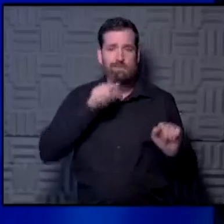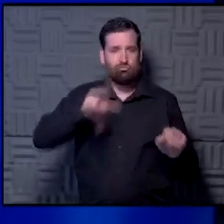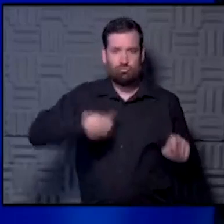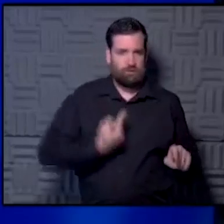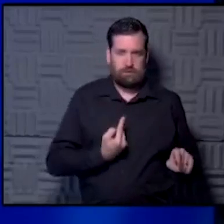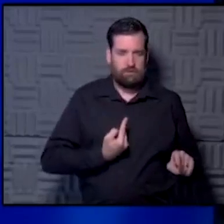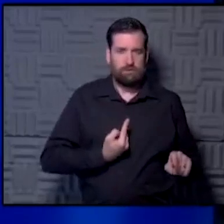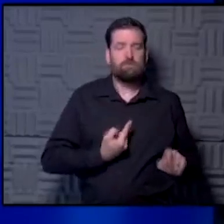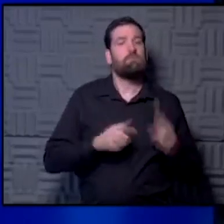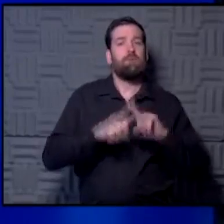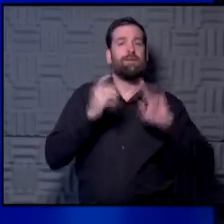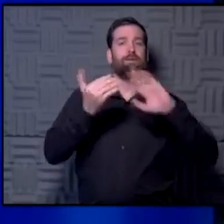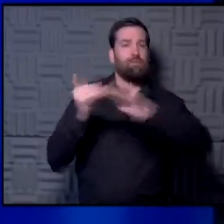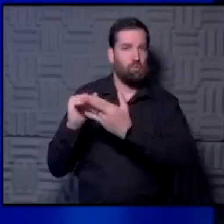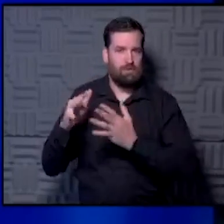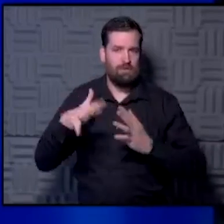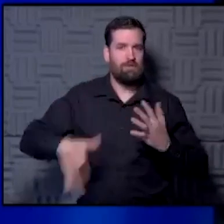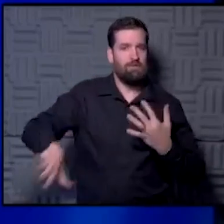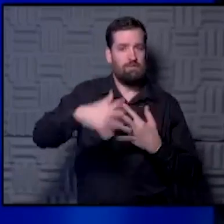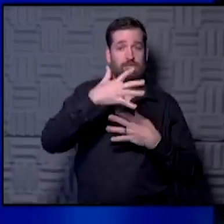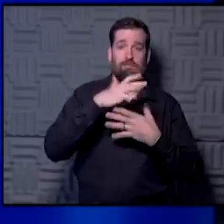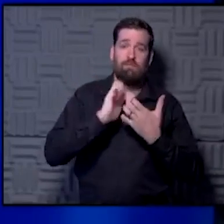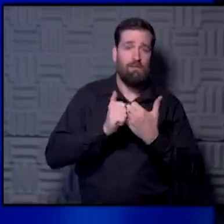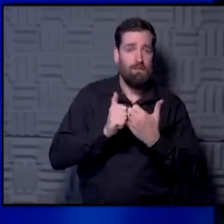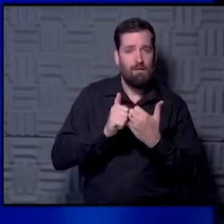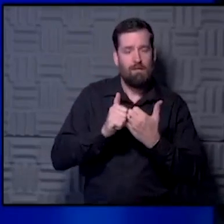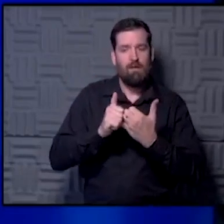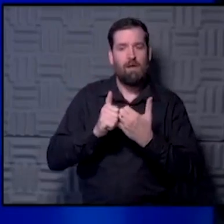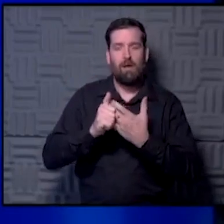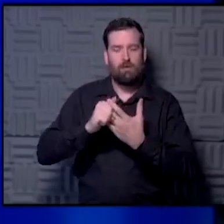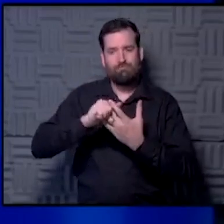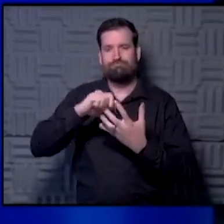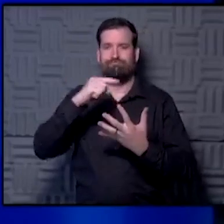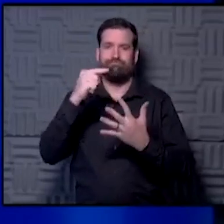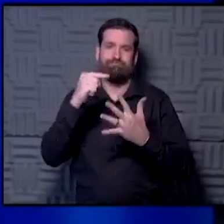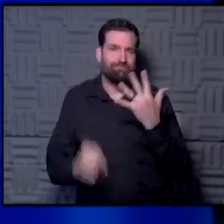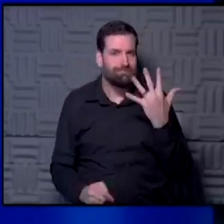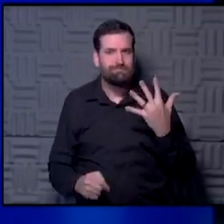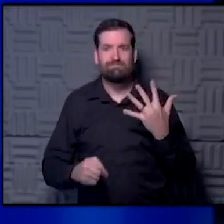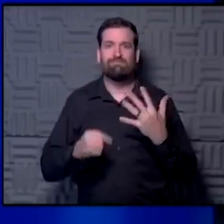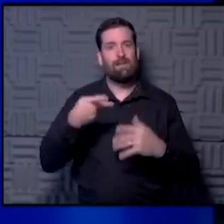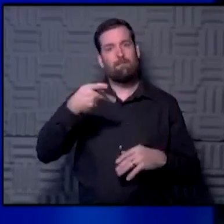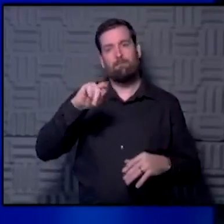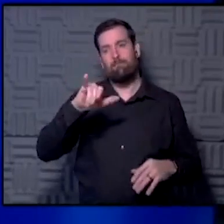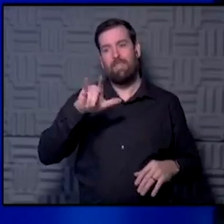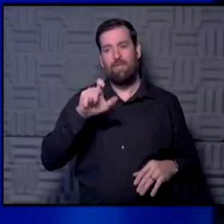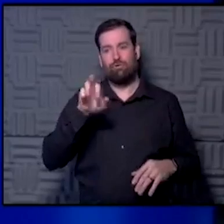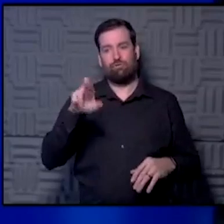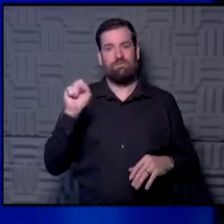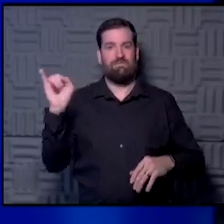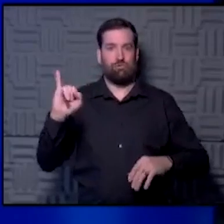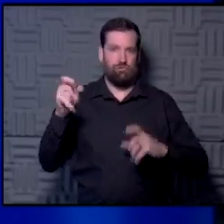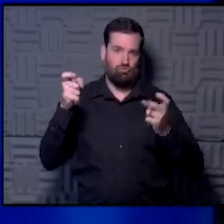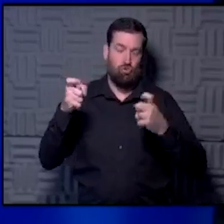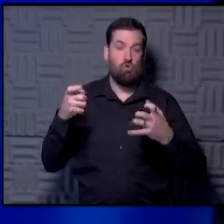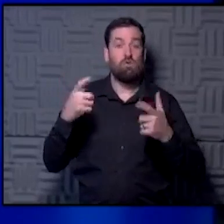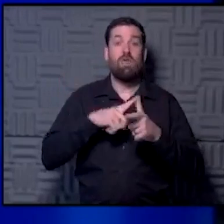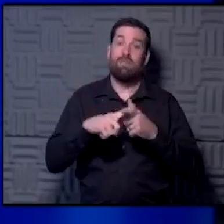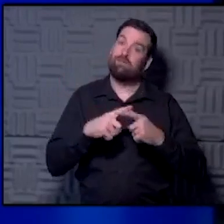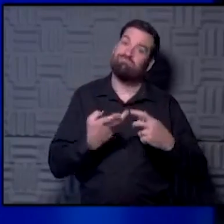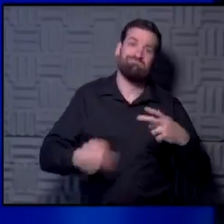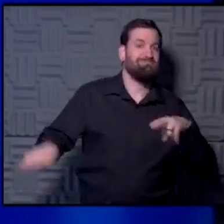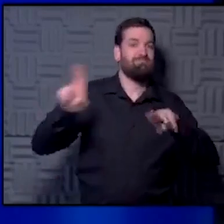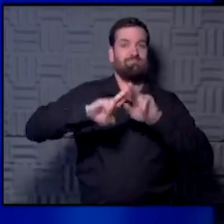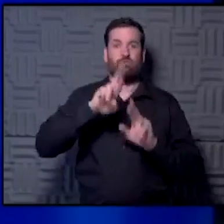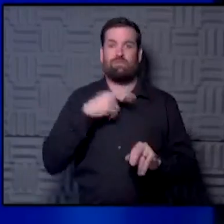each other safe. And the way we do that is follows the pillars of infection control. And when you don't, that's when the risk begins to escalate. And it's not